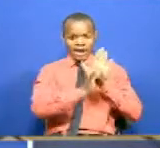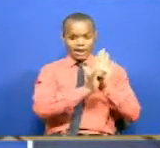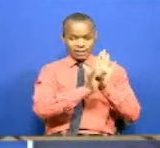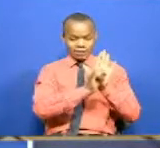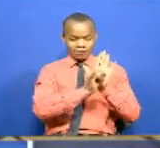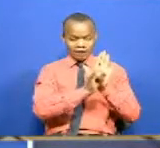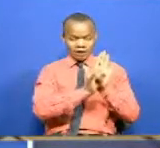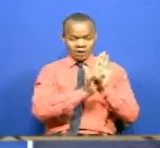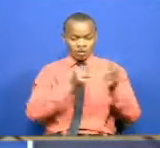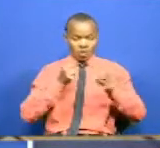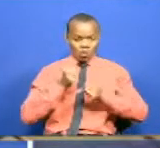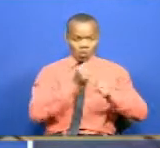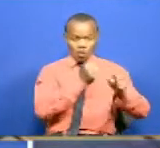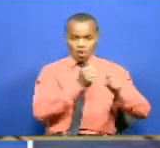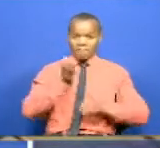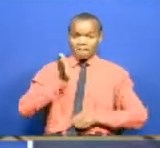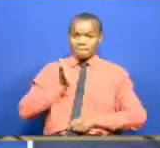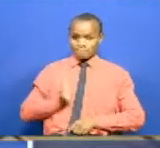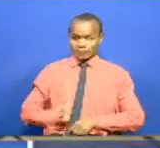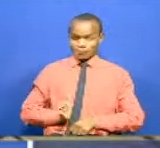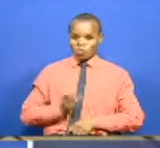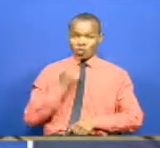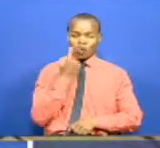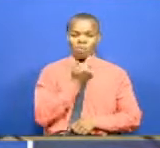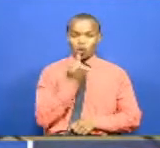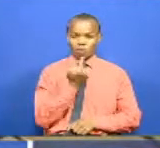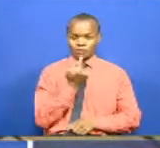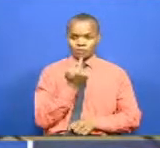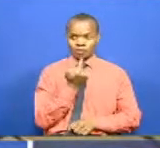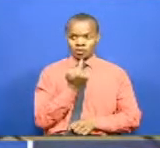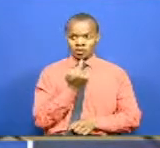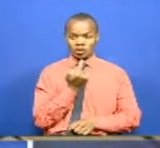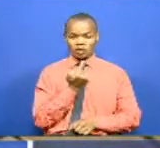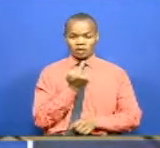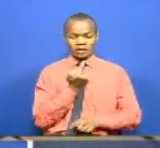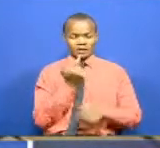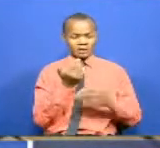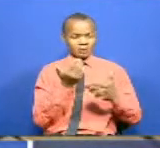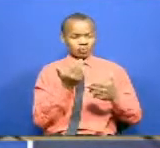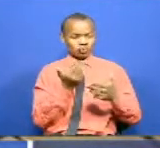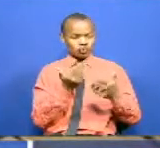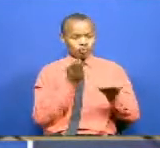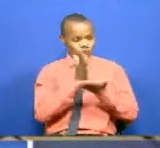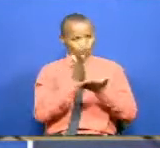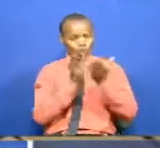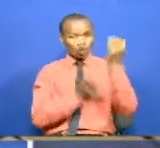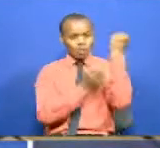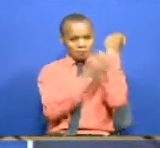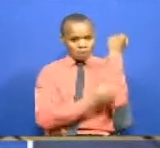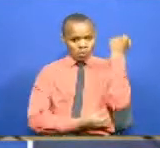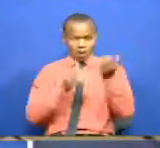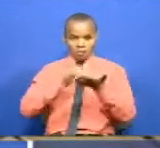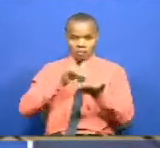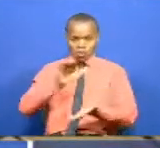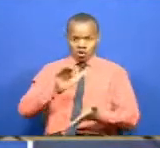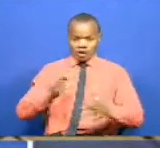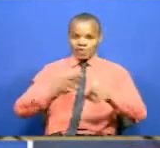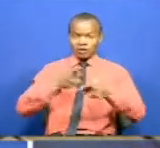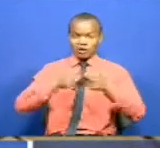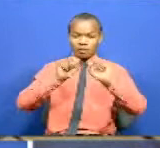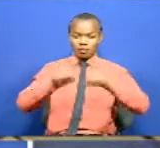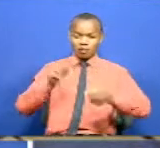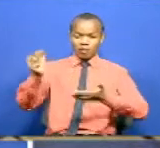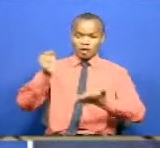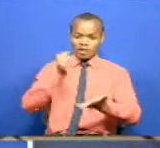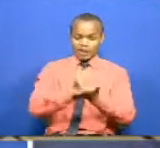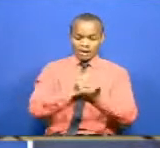carpenters who are on the edge of being vulnerable groups to be able to be involved